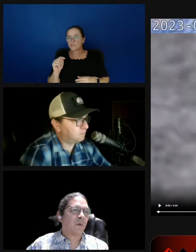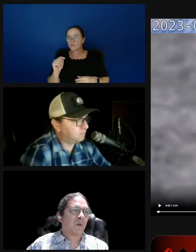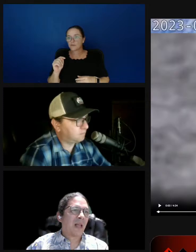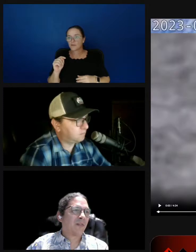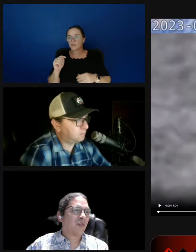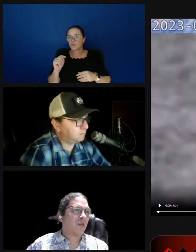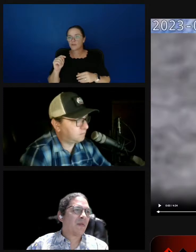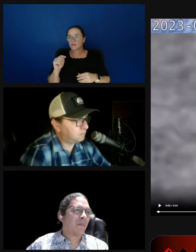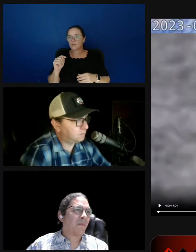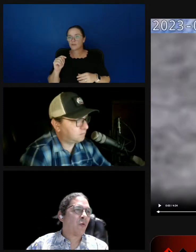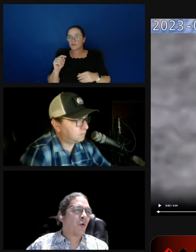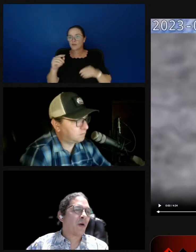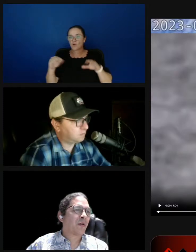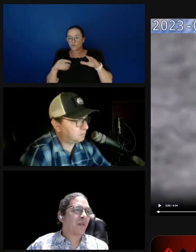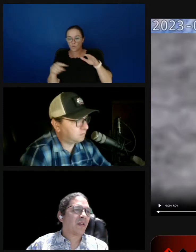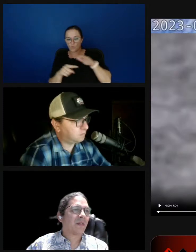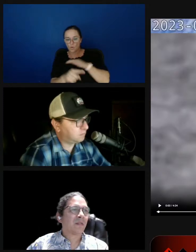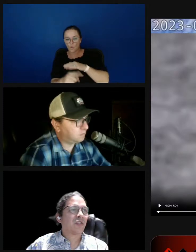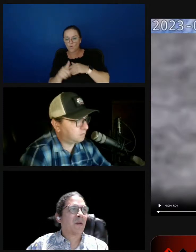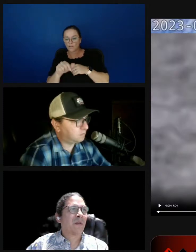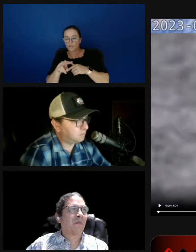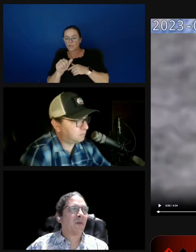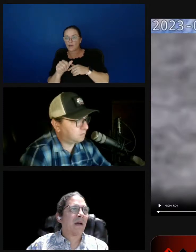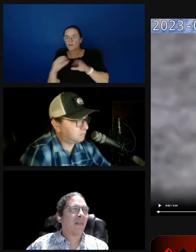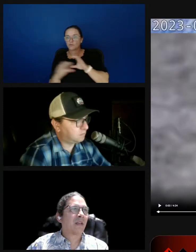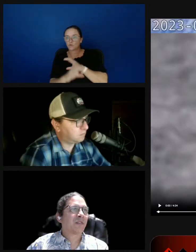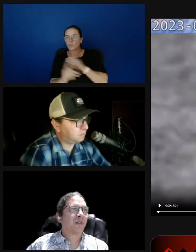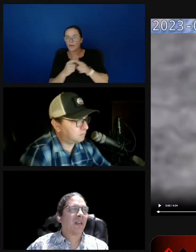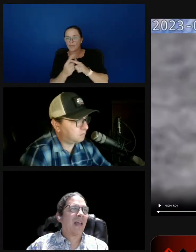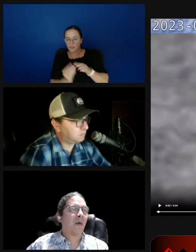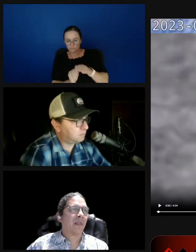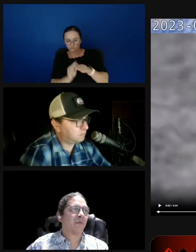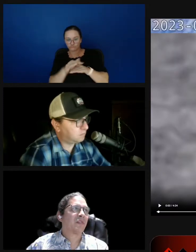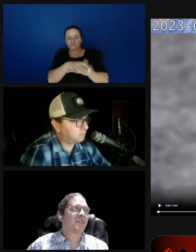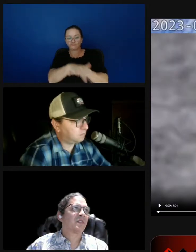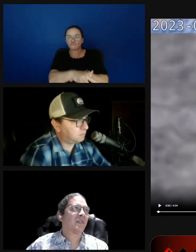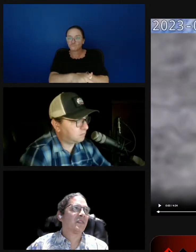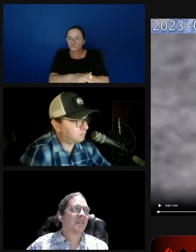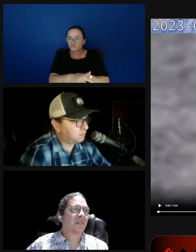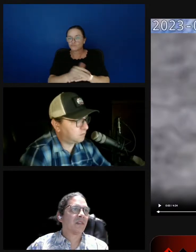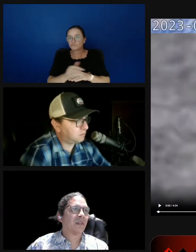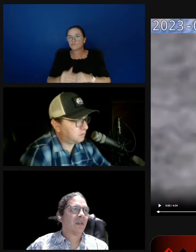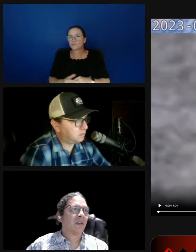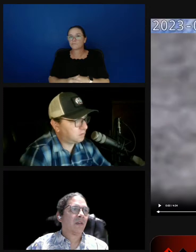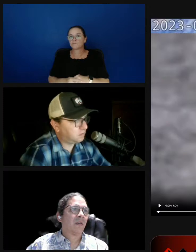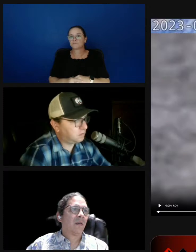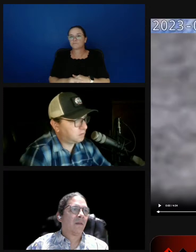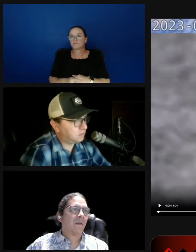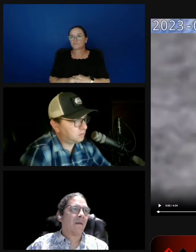this little lava tube and then pour into the channel and then flow out back, circulate that way through this